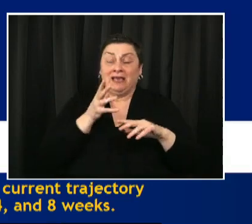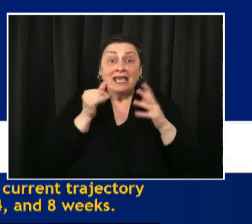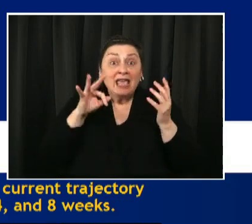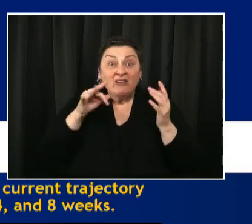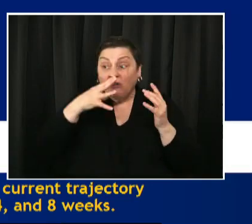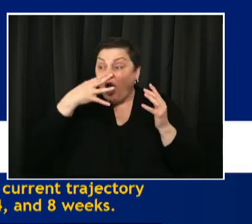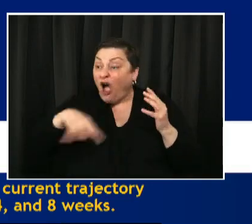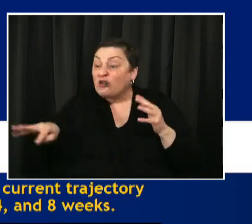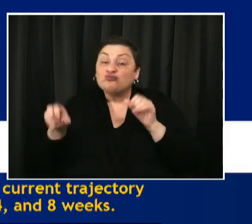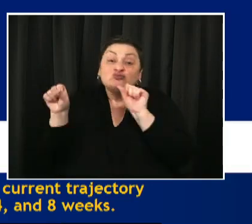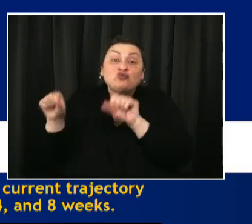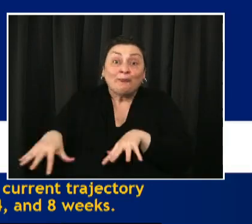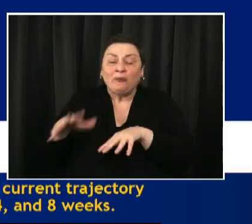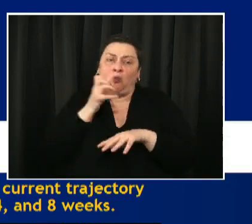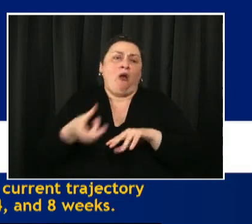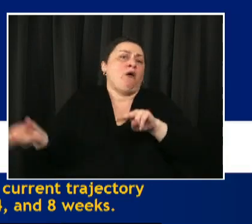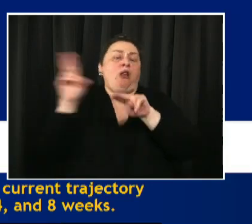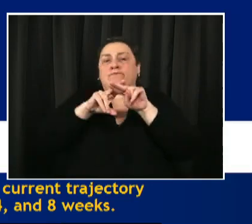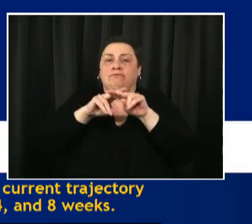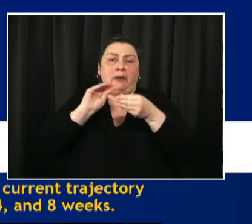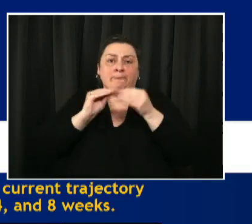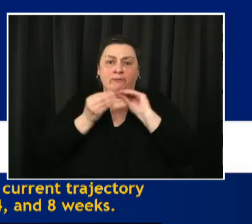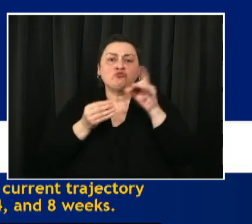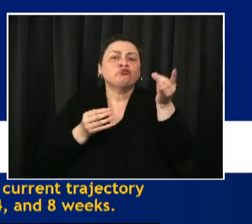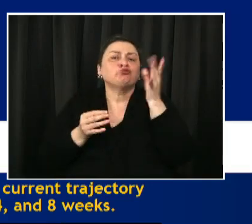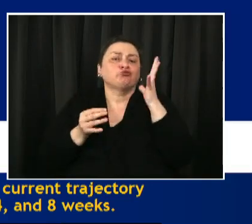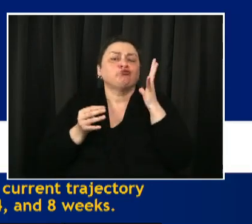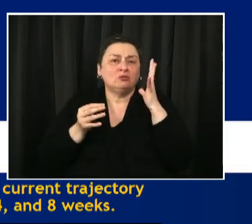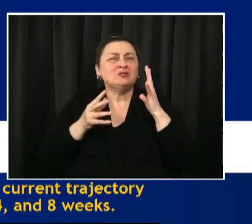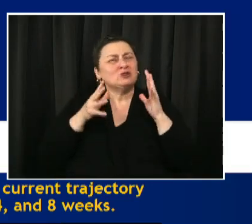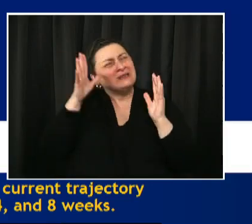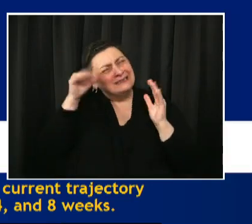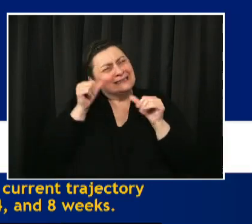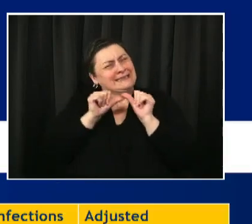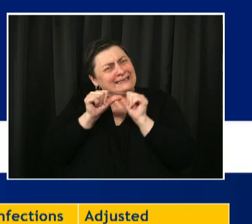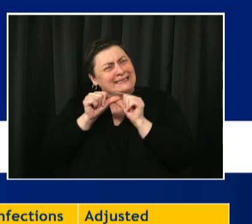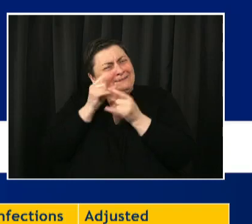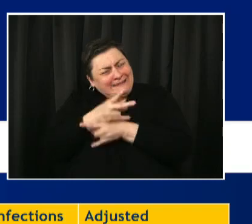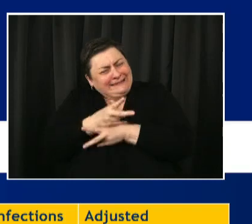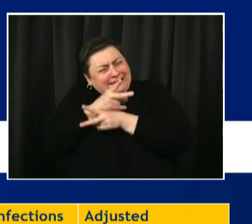see at the bottom, we've shown the same data for infections. Next.